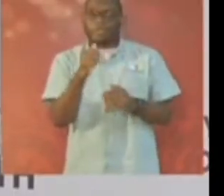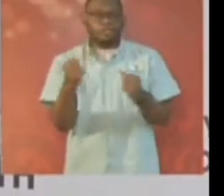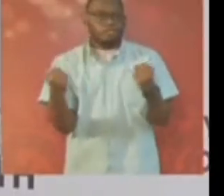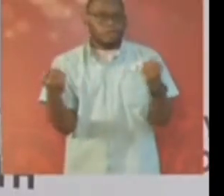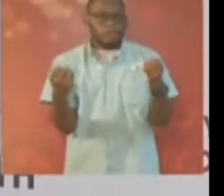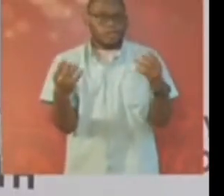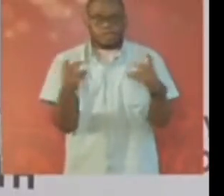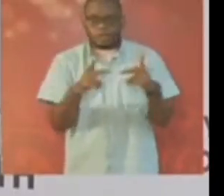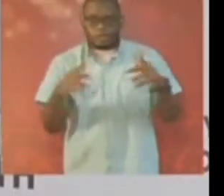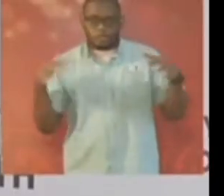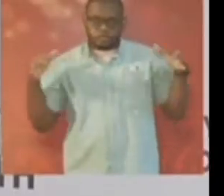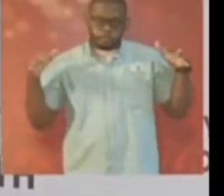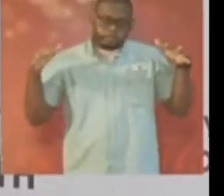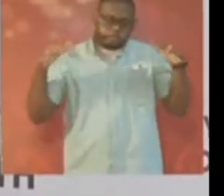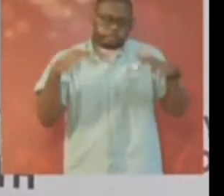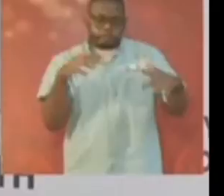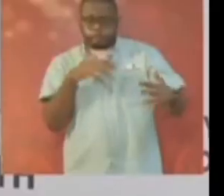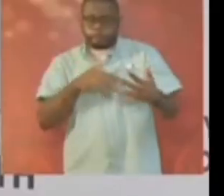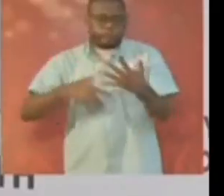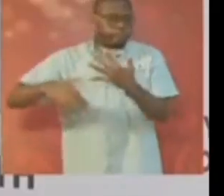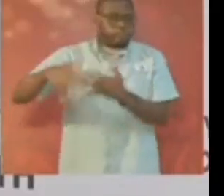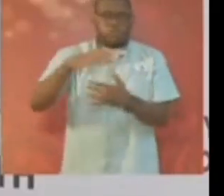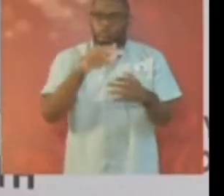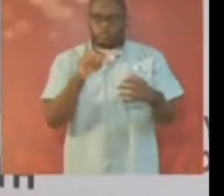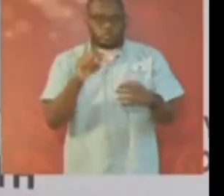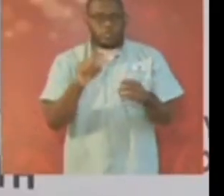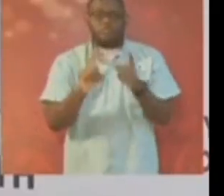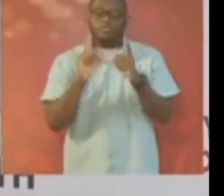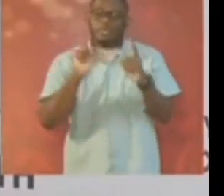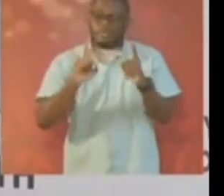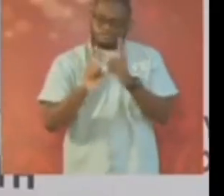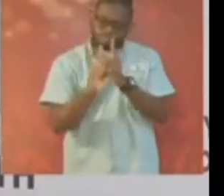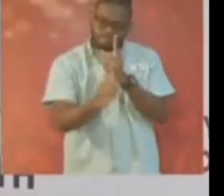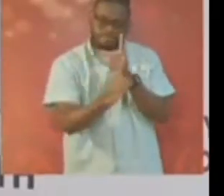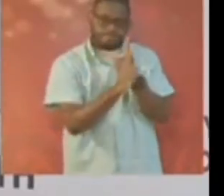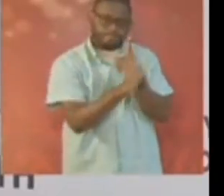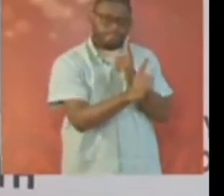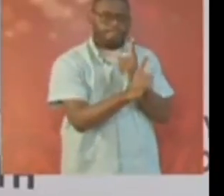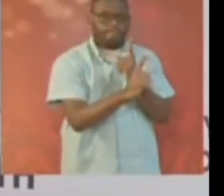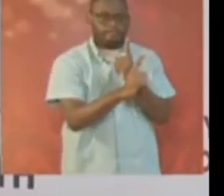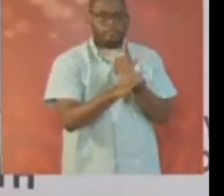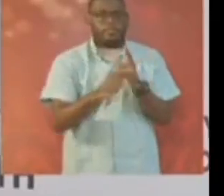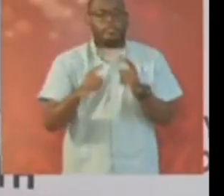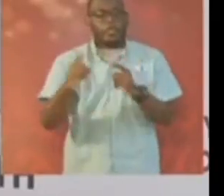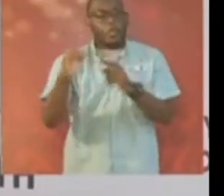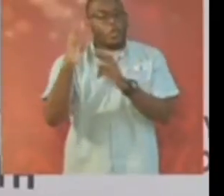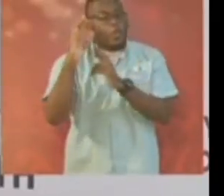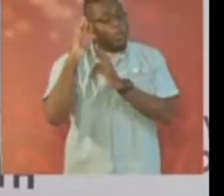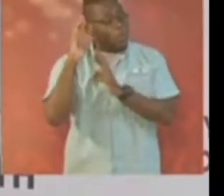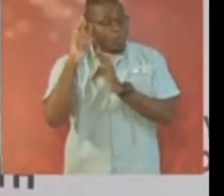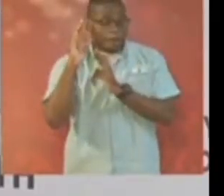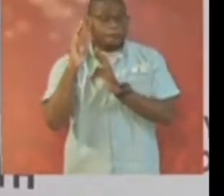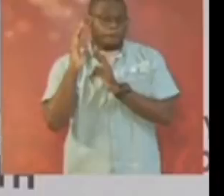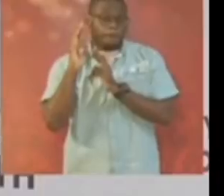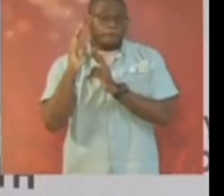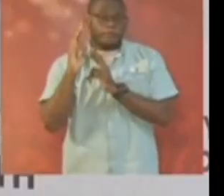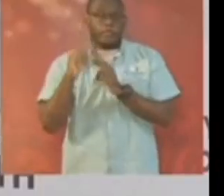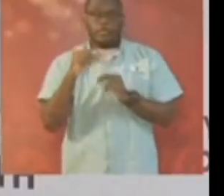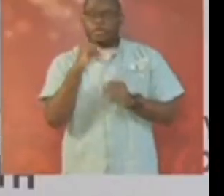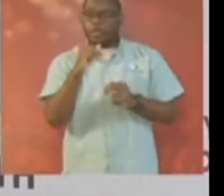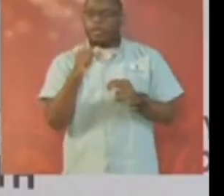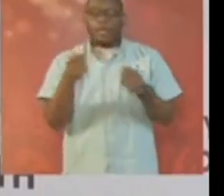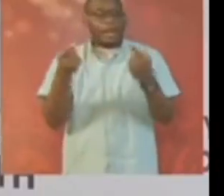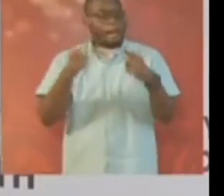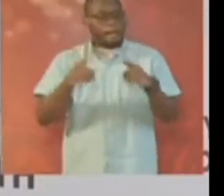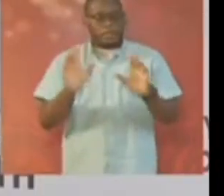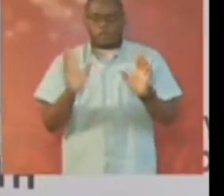the hygiene, the mask wearing. And we are hoping that this is not going to be the case. We are expecting that good sense